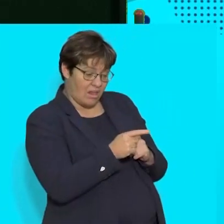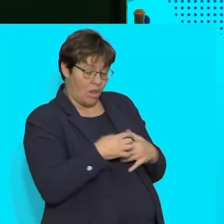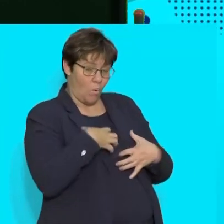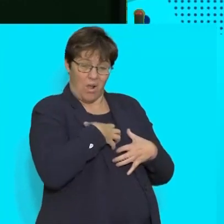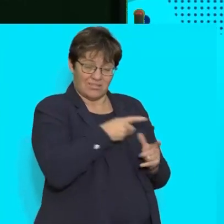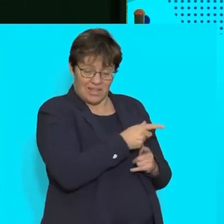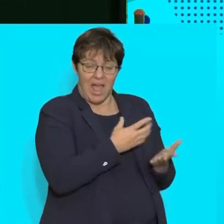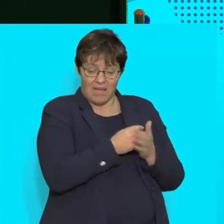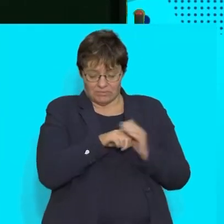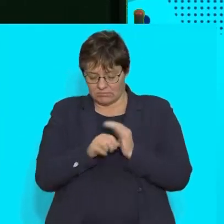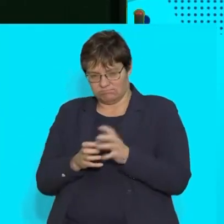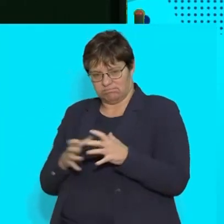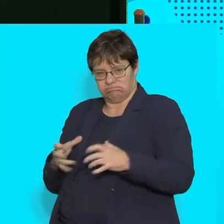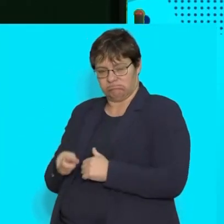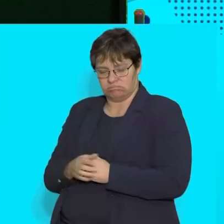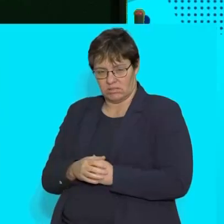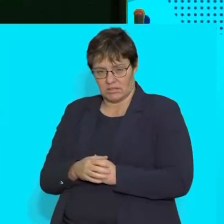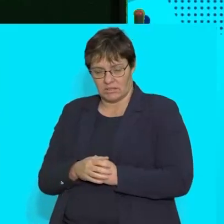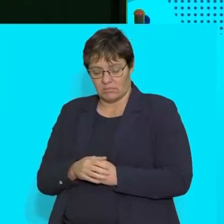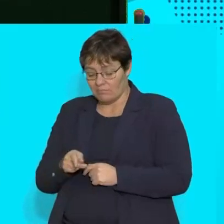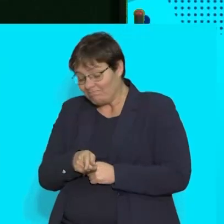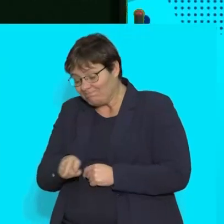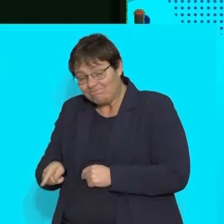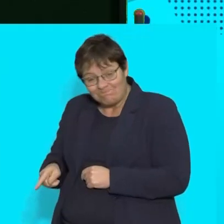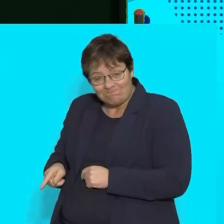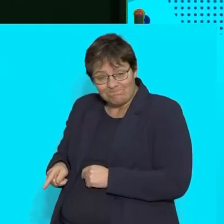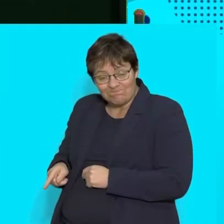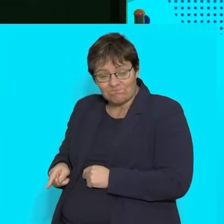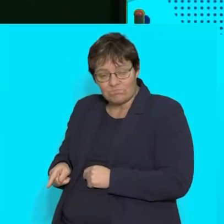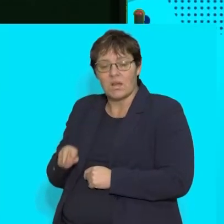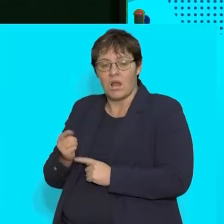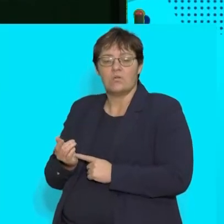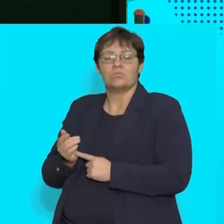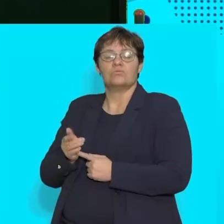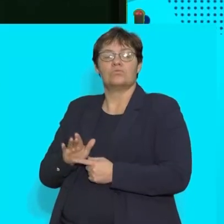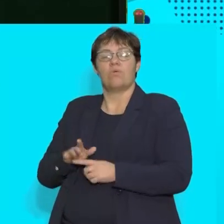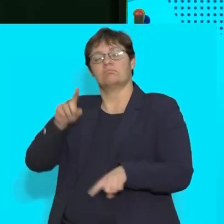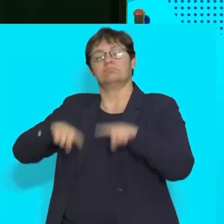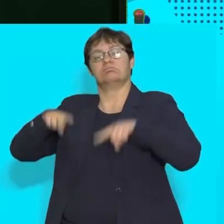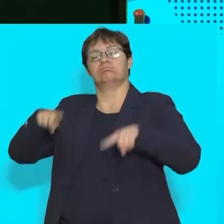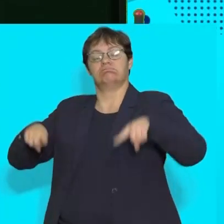offsprings. We also know that amongst the offsprings, that they show lots of